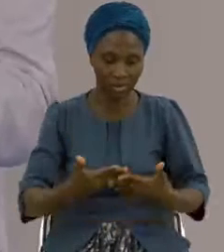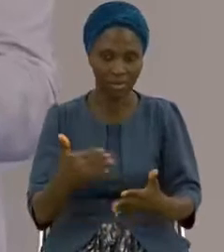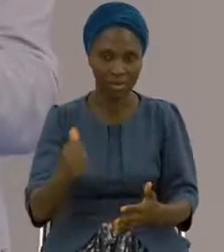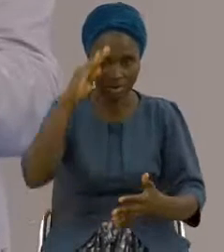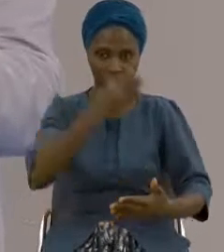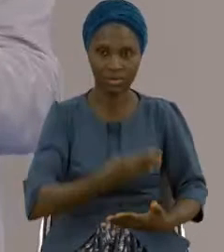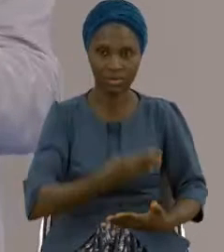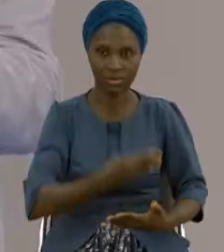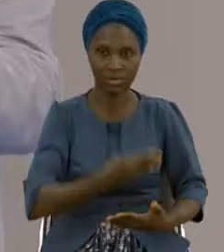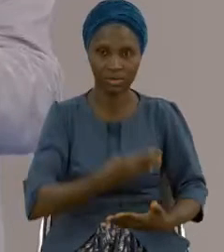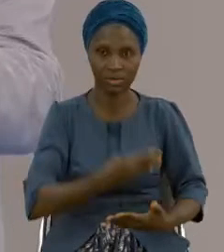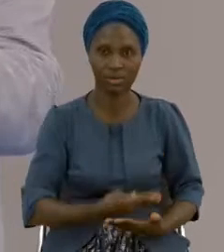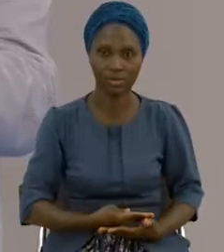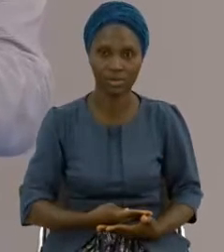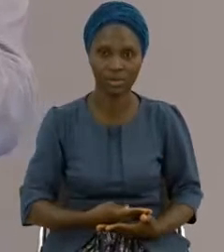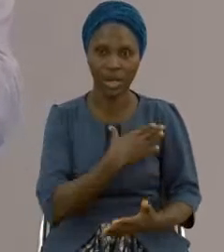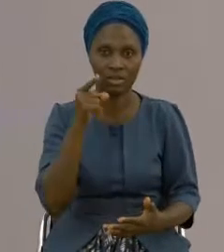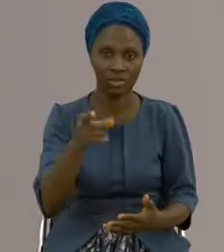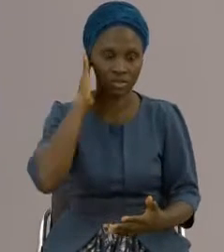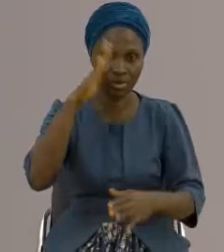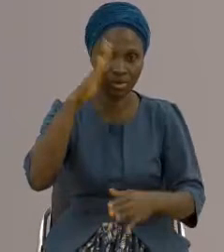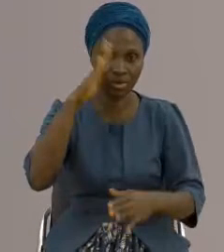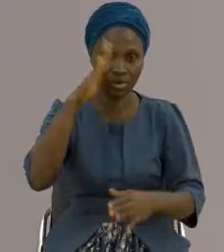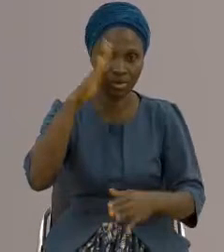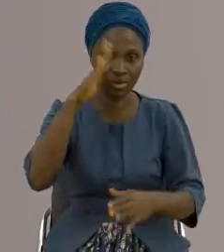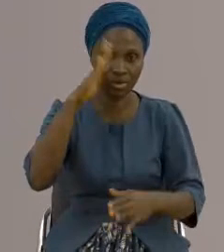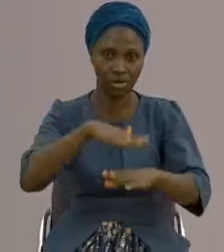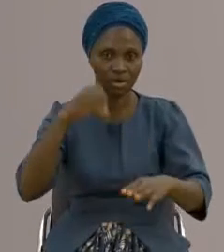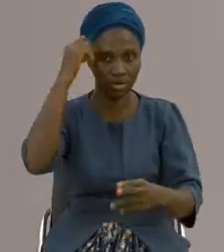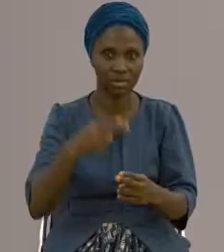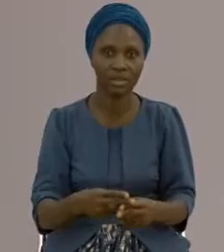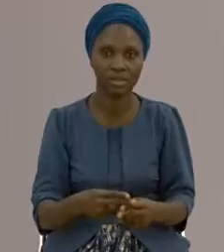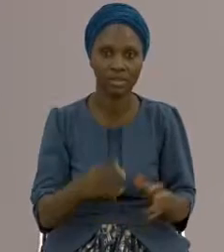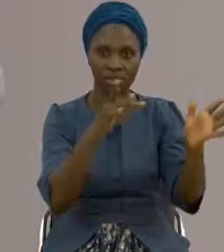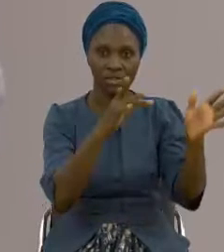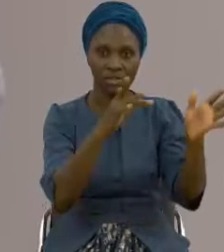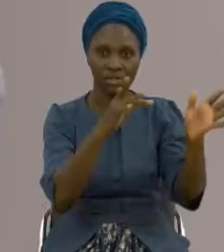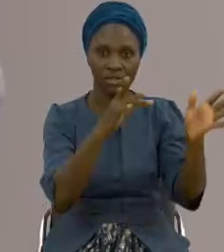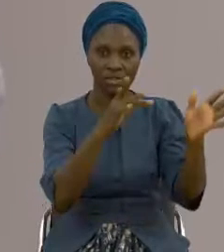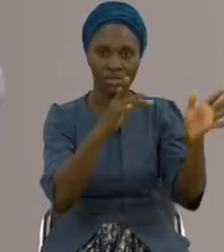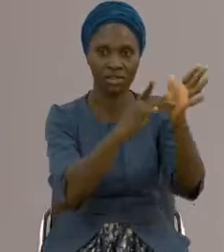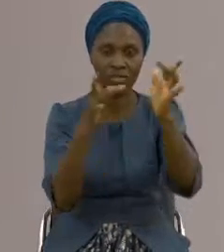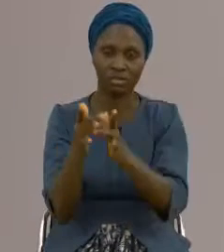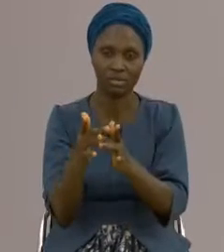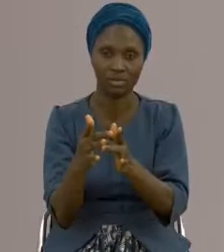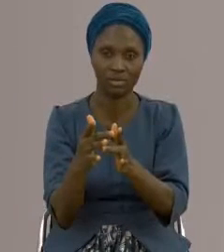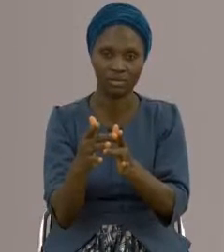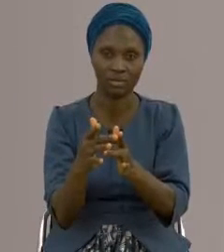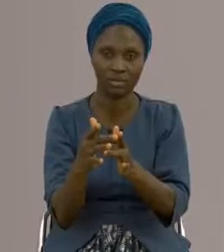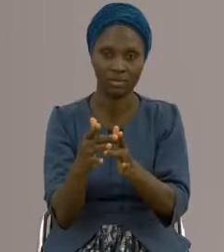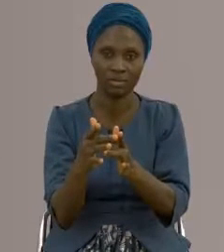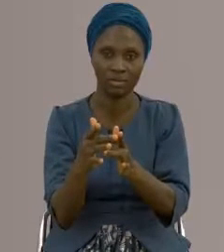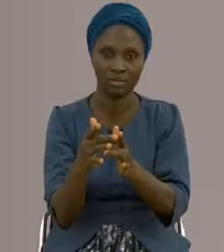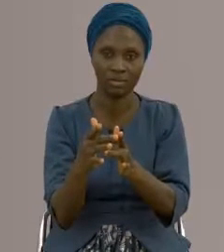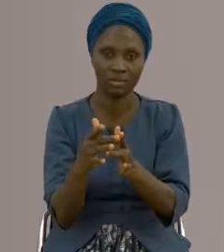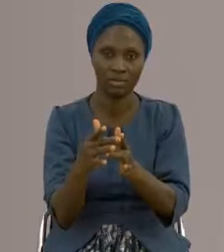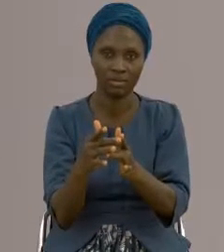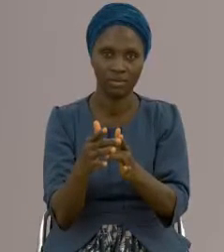his name Jesus shall. For he